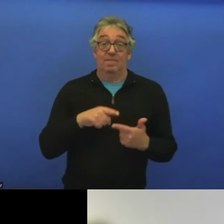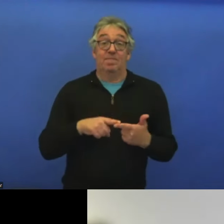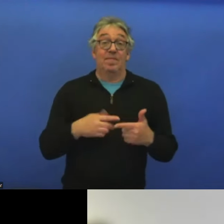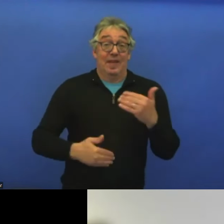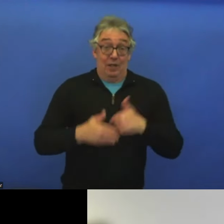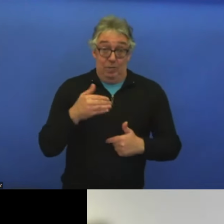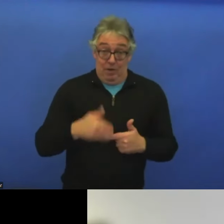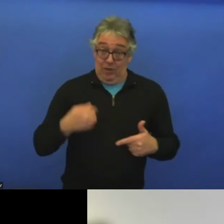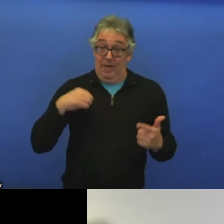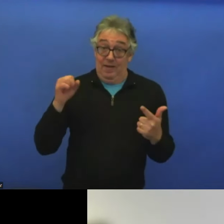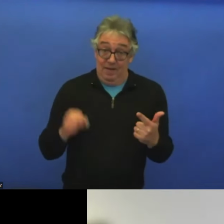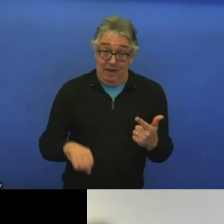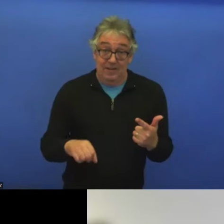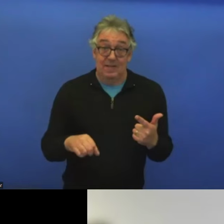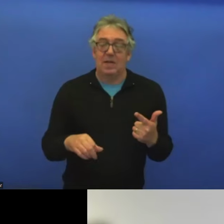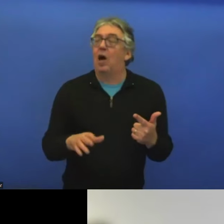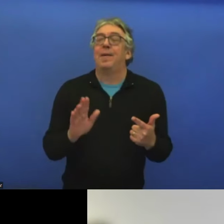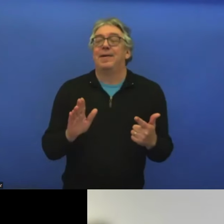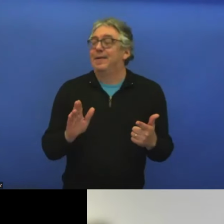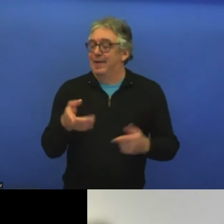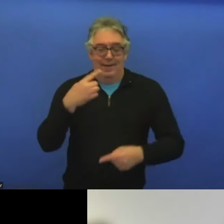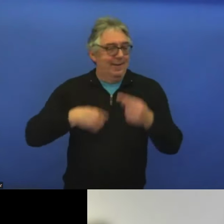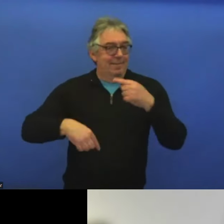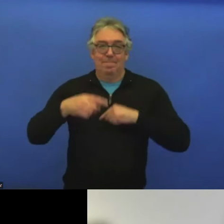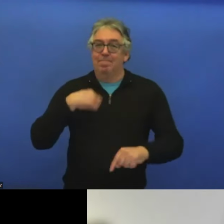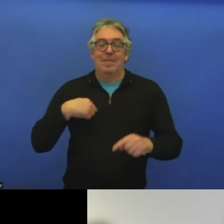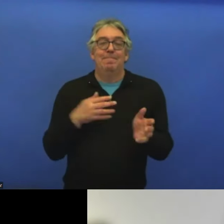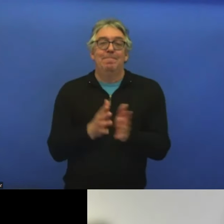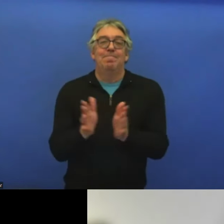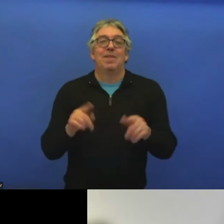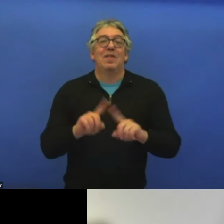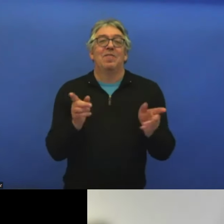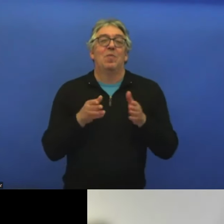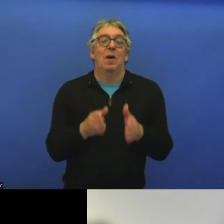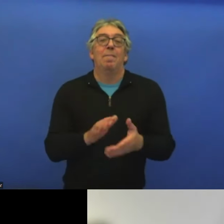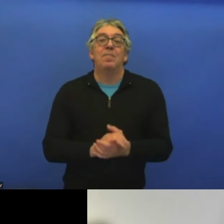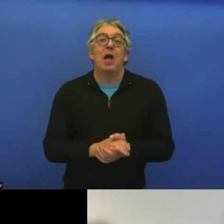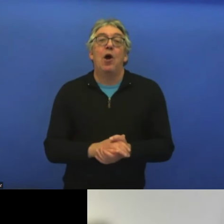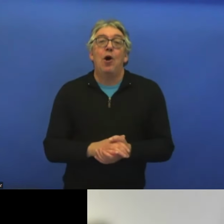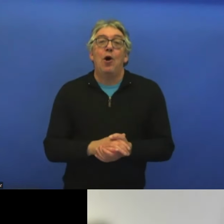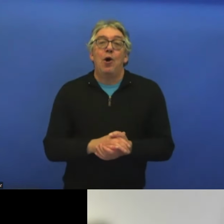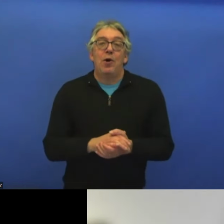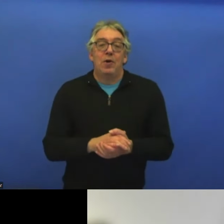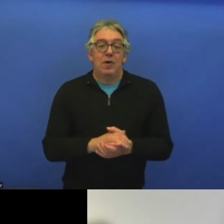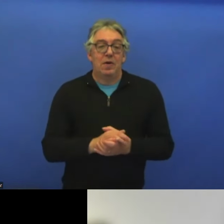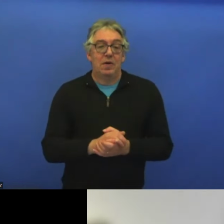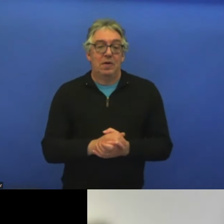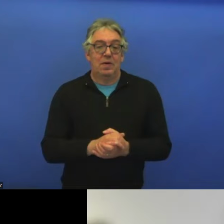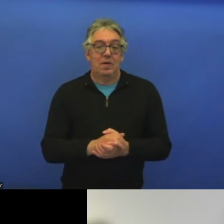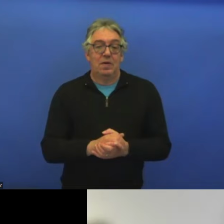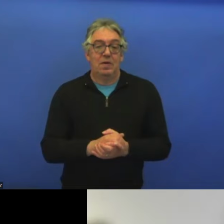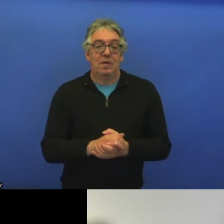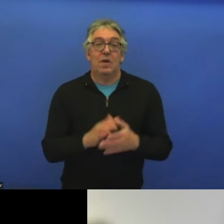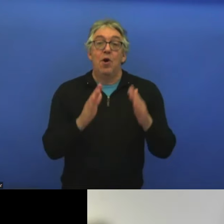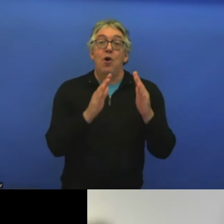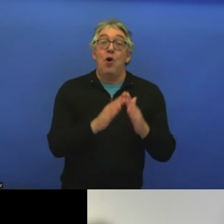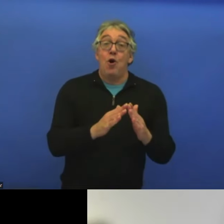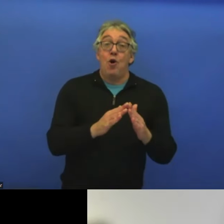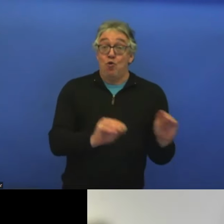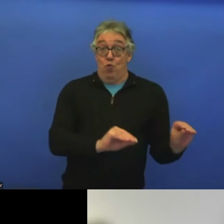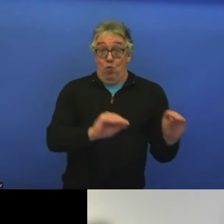no, okay, let me put it differently. Resettlement, there are different criteria on which someone